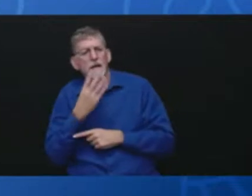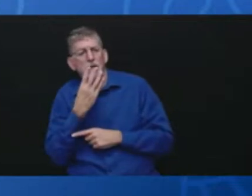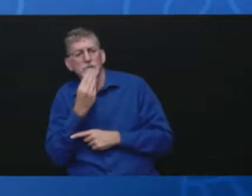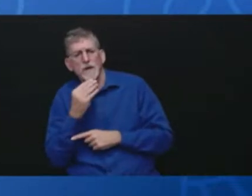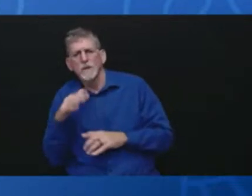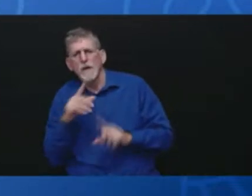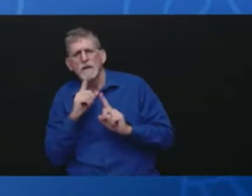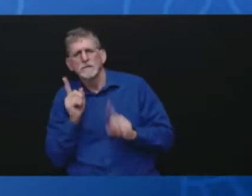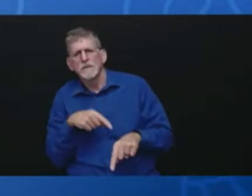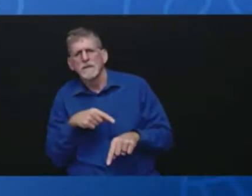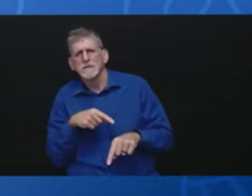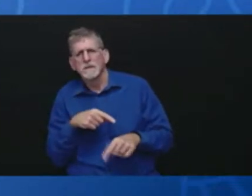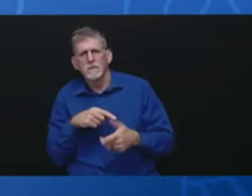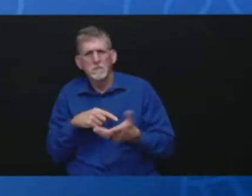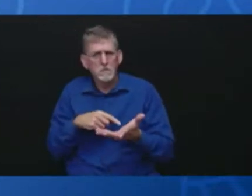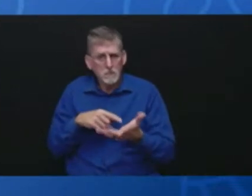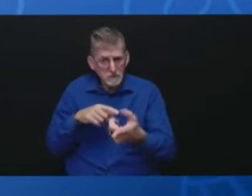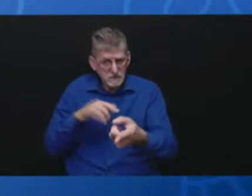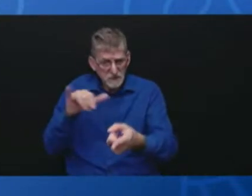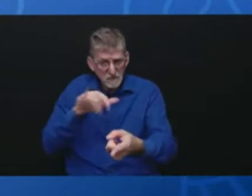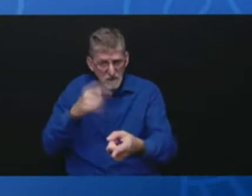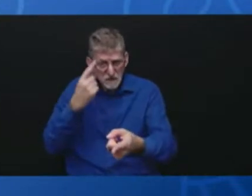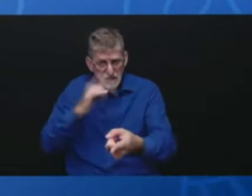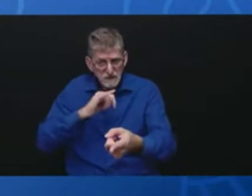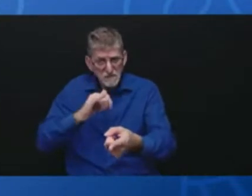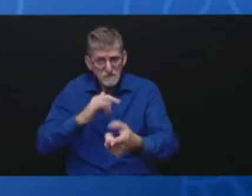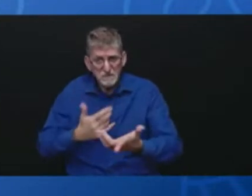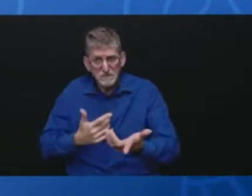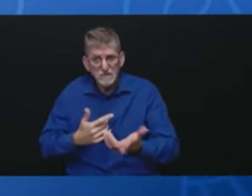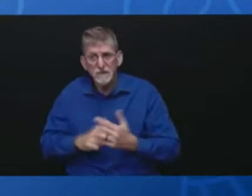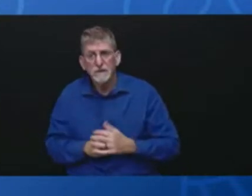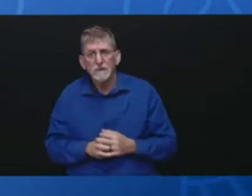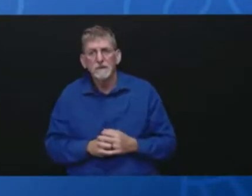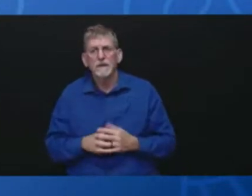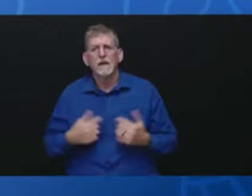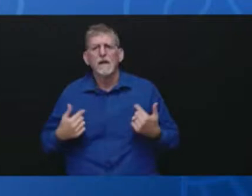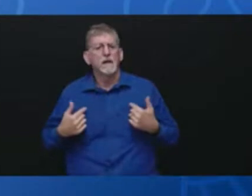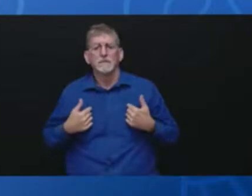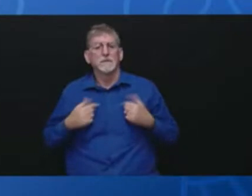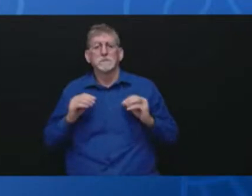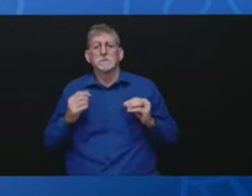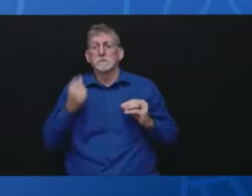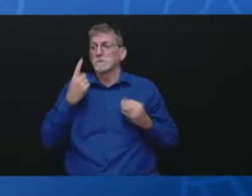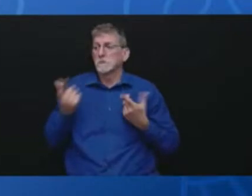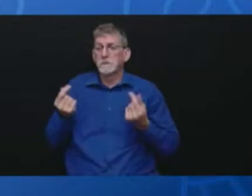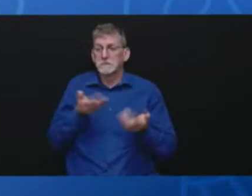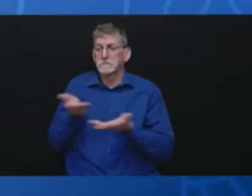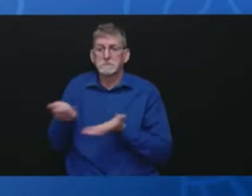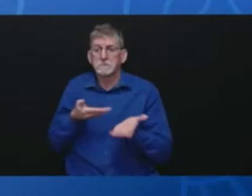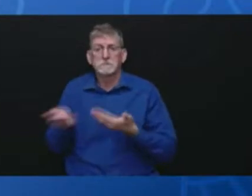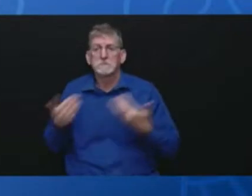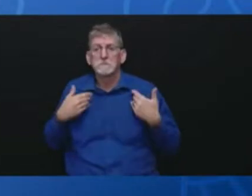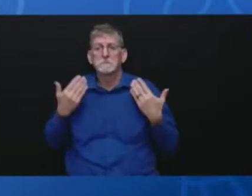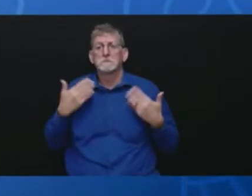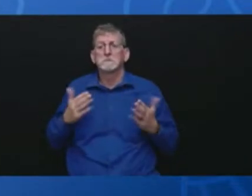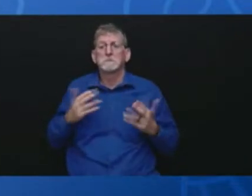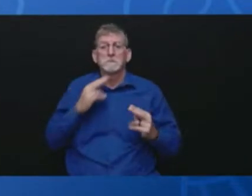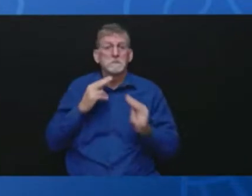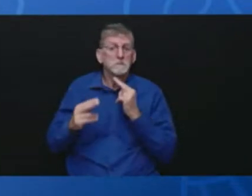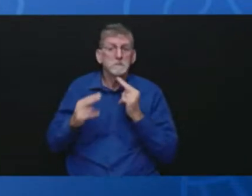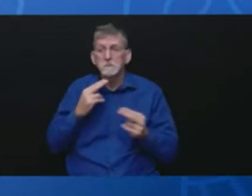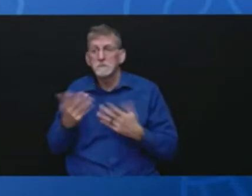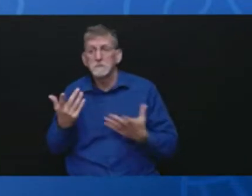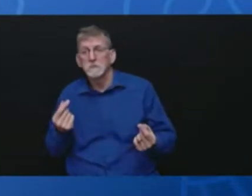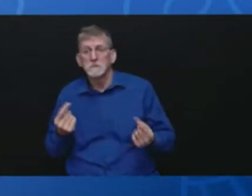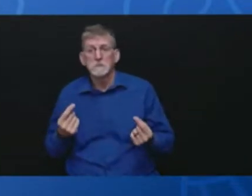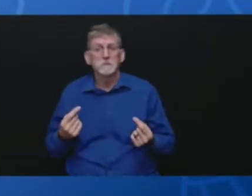I don't have an understanding about what might be negotiations, nor am I going to speculate or guess. Of course,